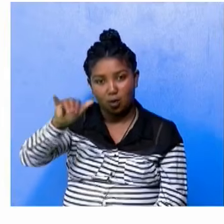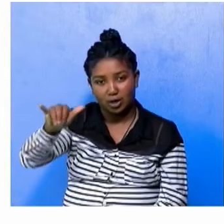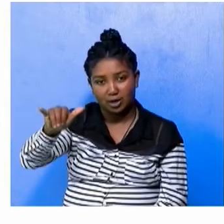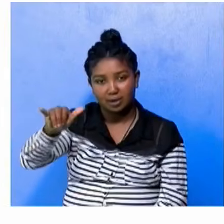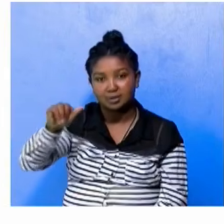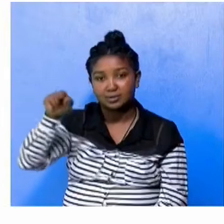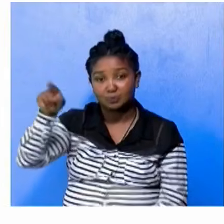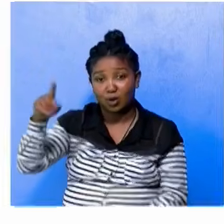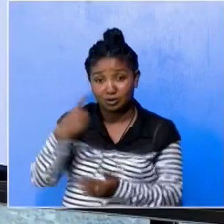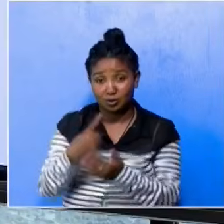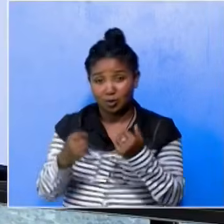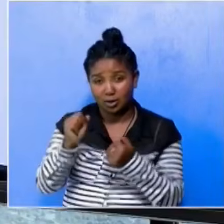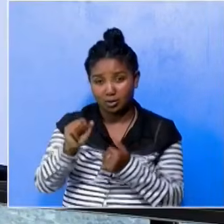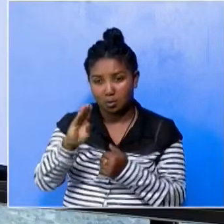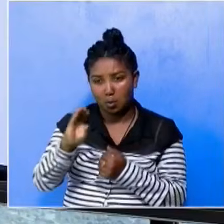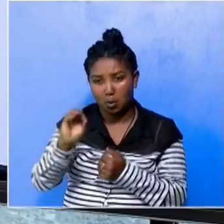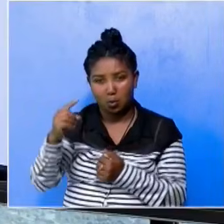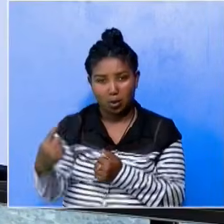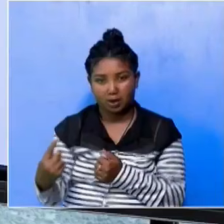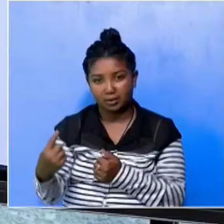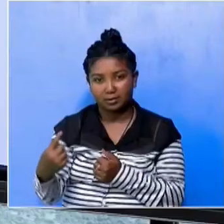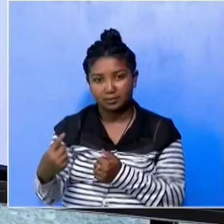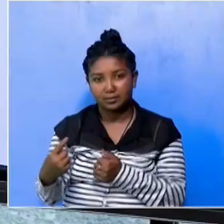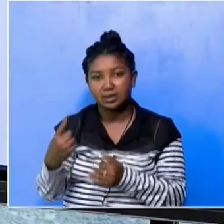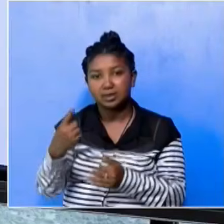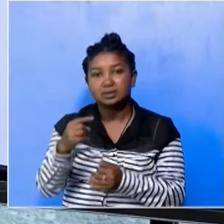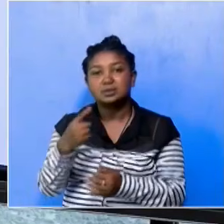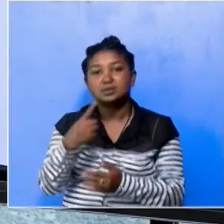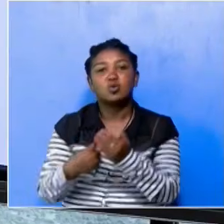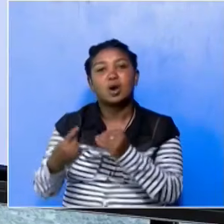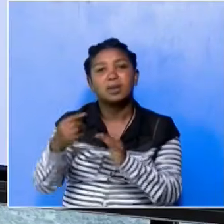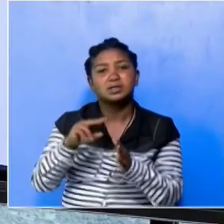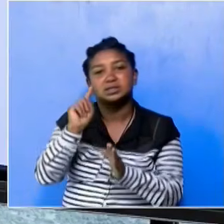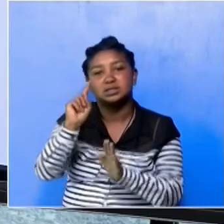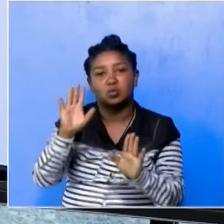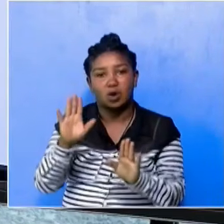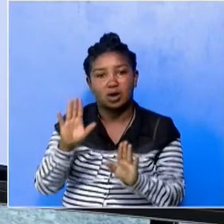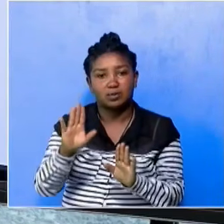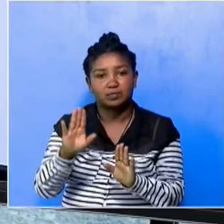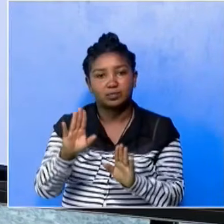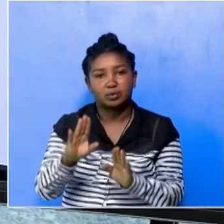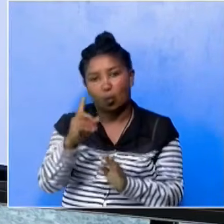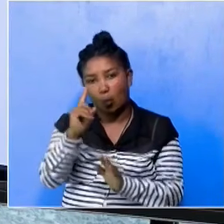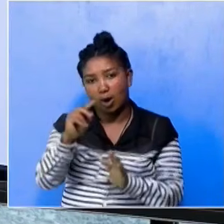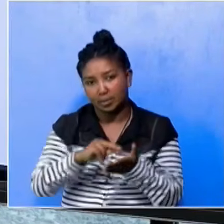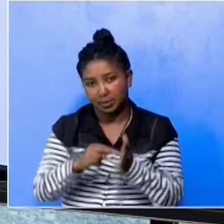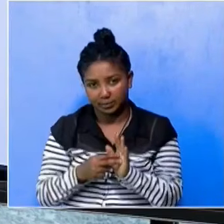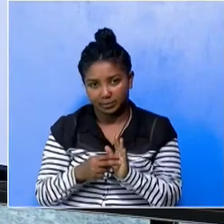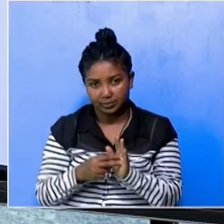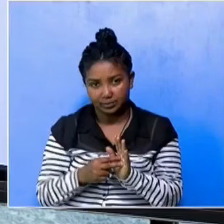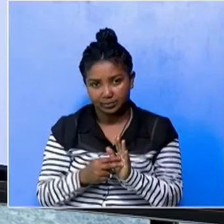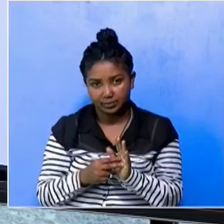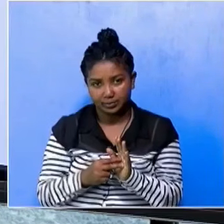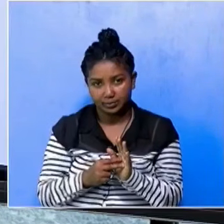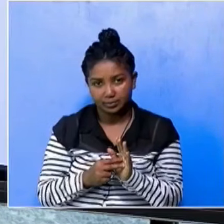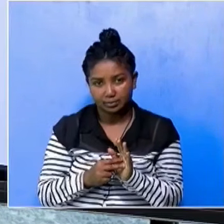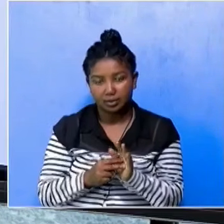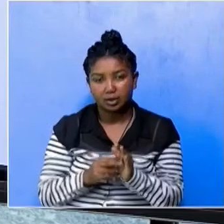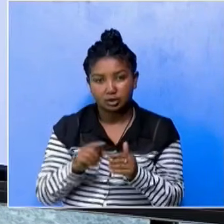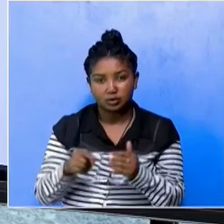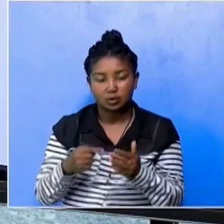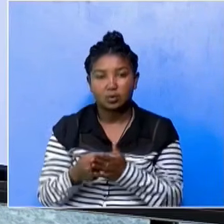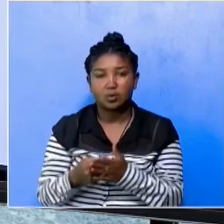This one is singular. Singular means something which is single, something which is one. Okay?